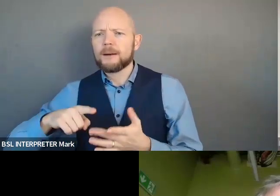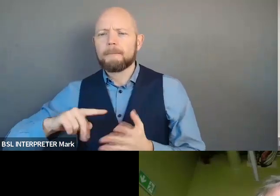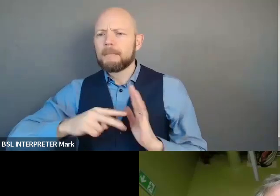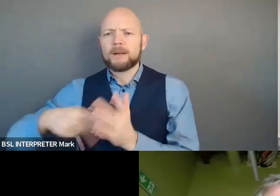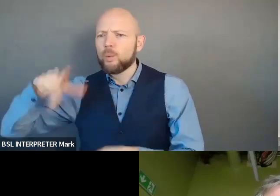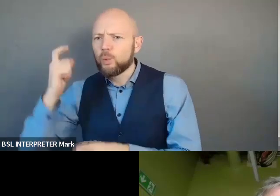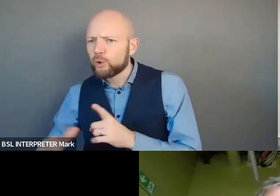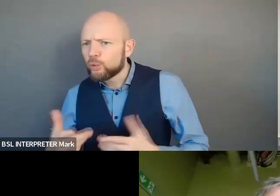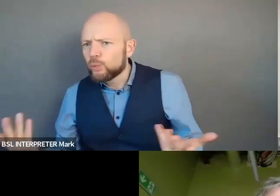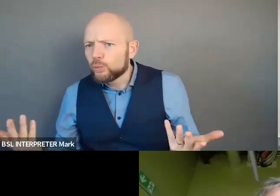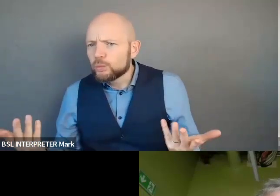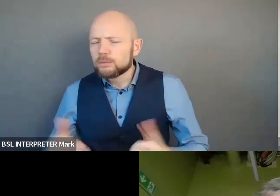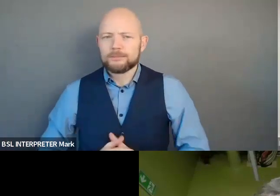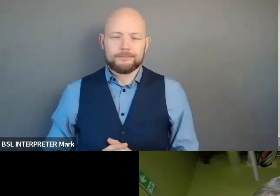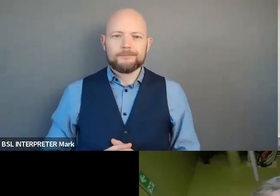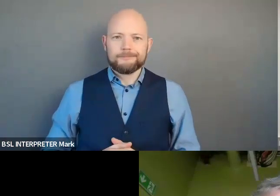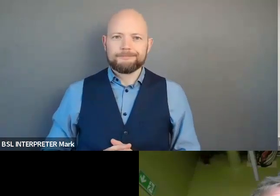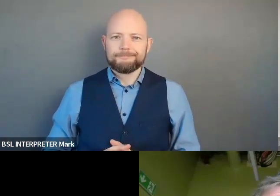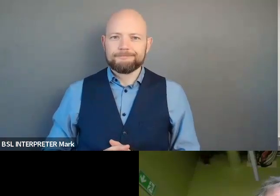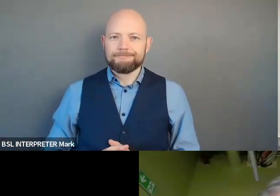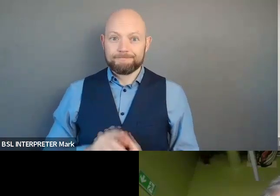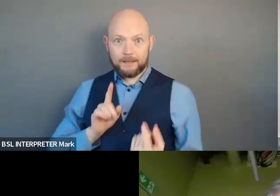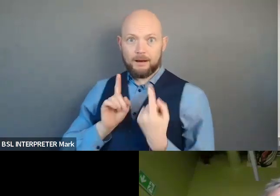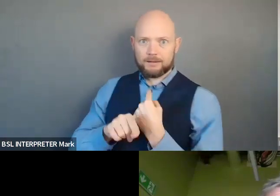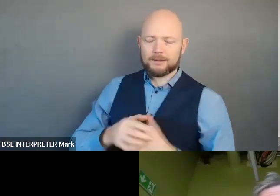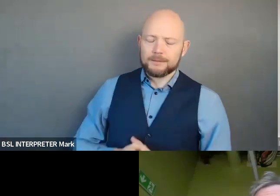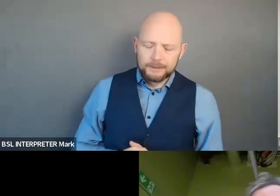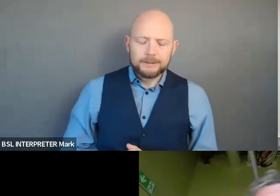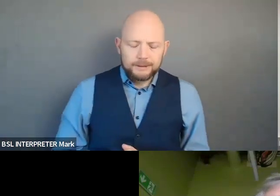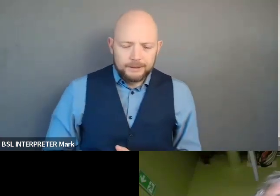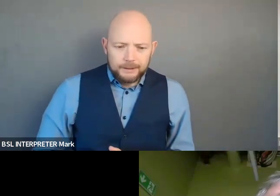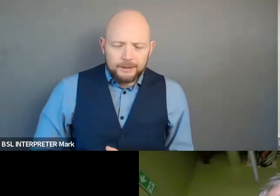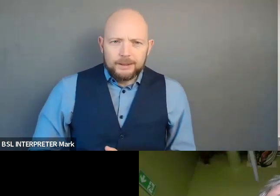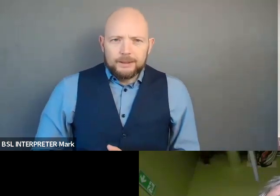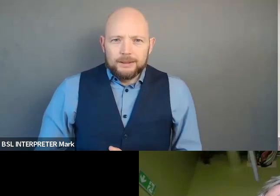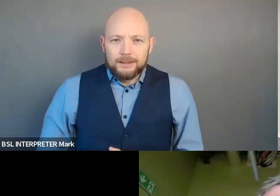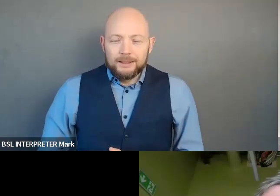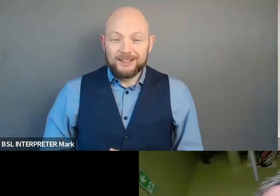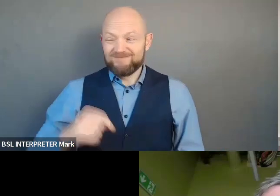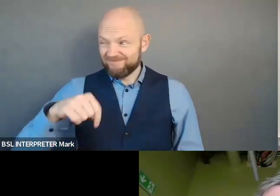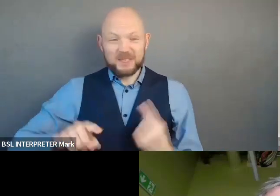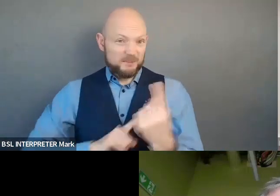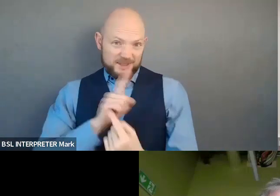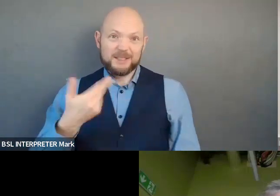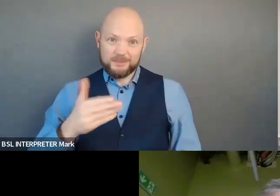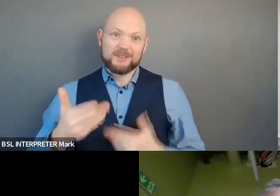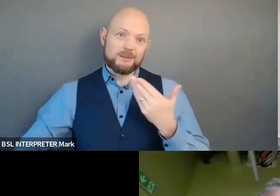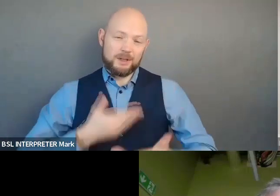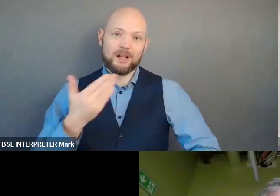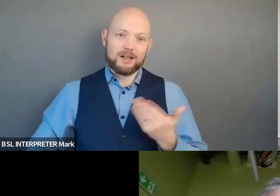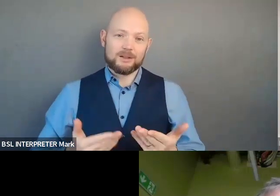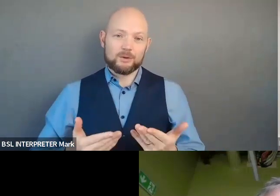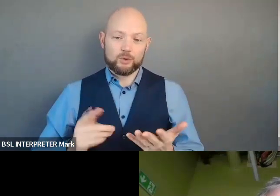It's a challenge that we've been talking about here in this meeting, because it's not just a